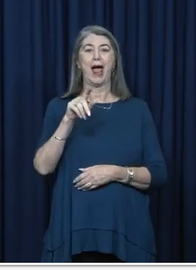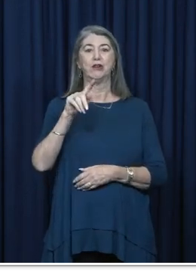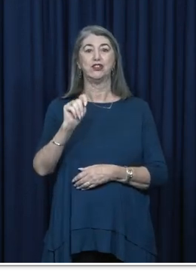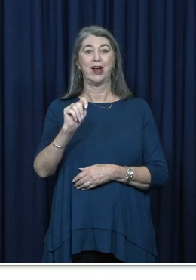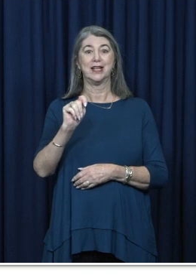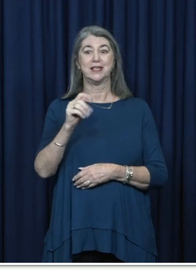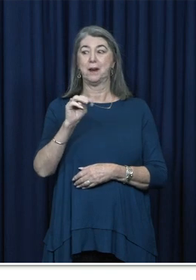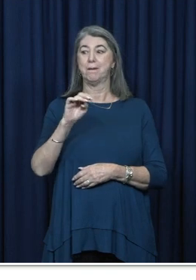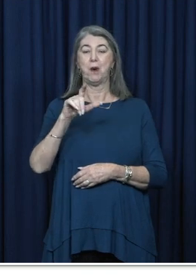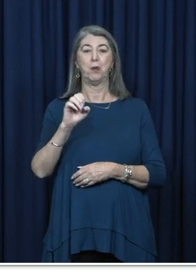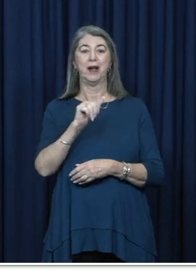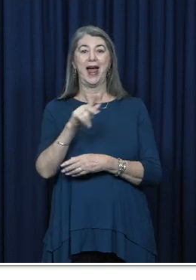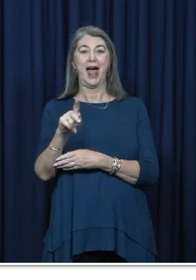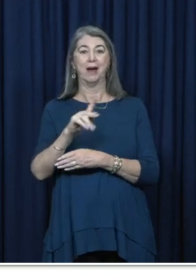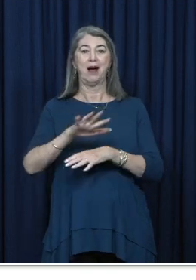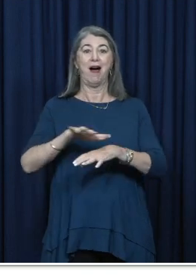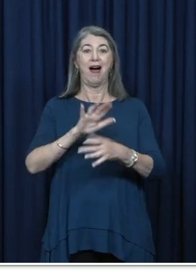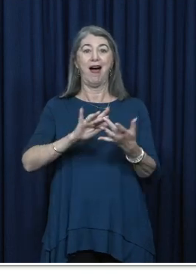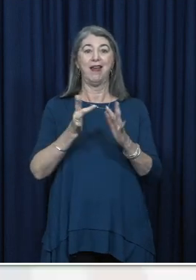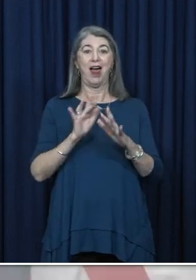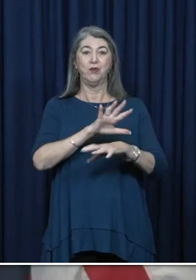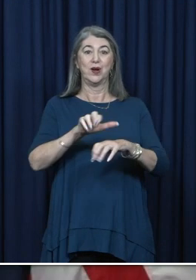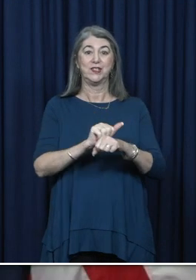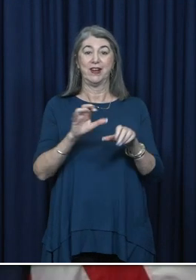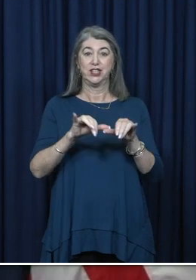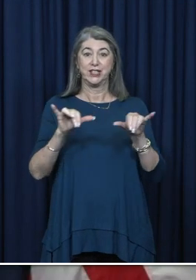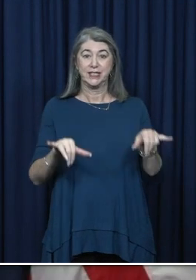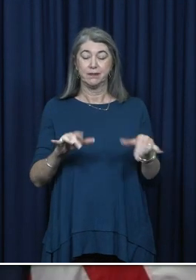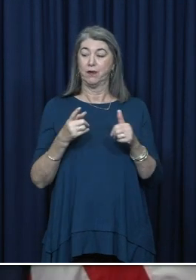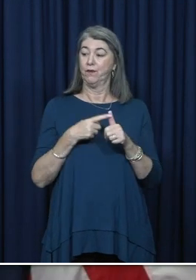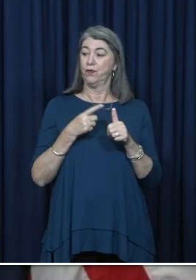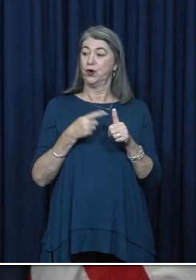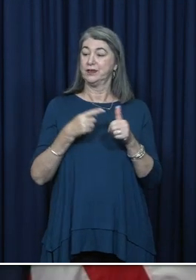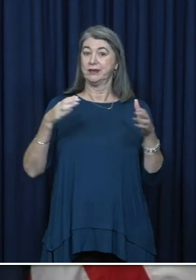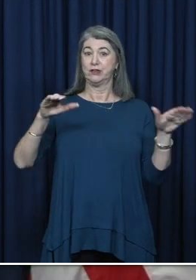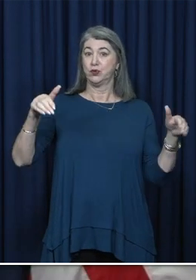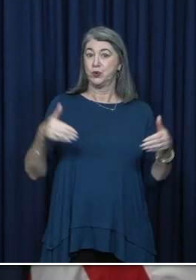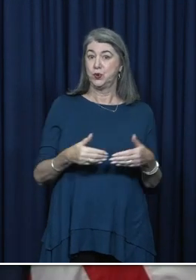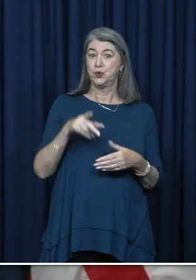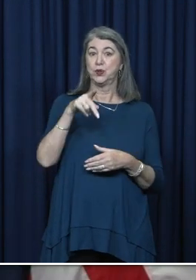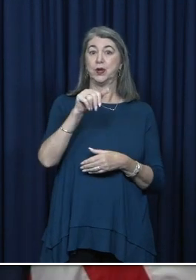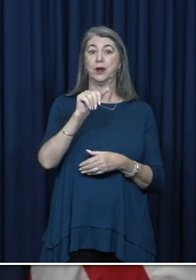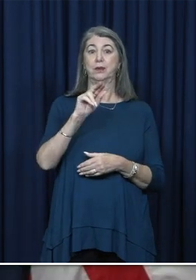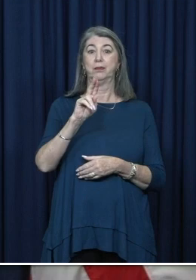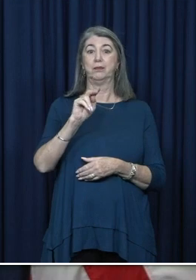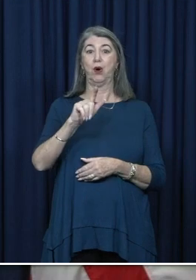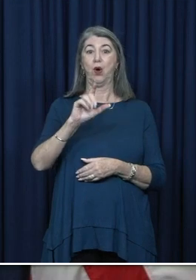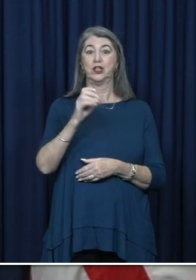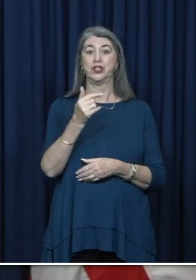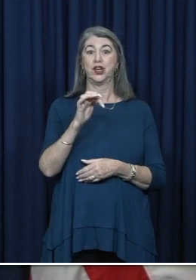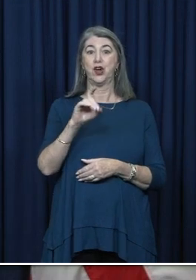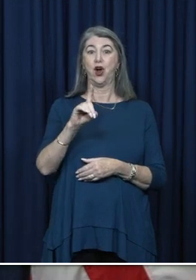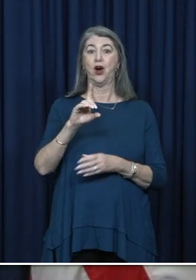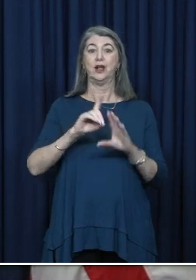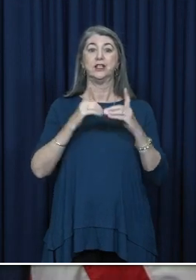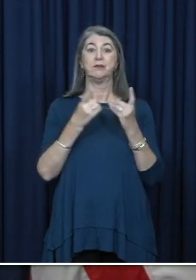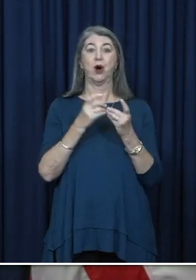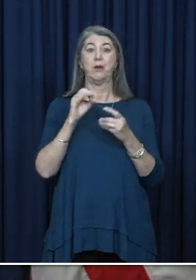app and online reservation system. First, I would like to introduce Paul Chenard from the Department of